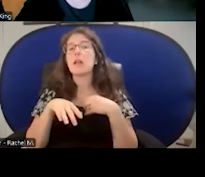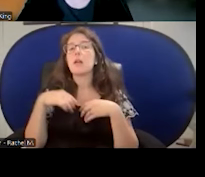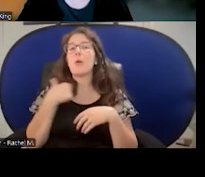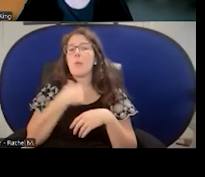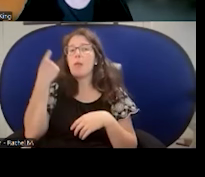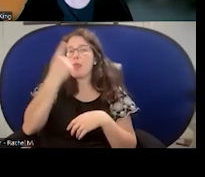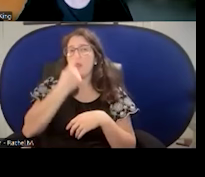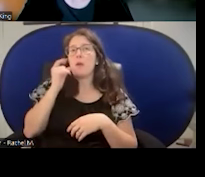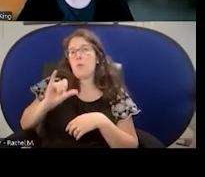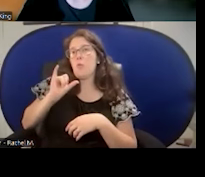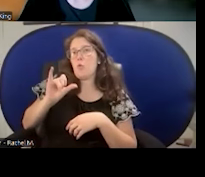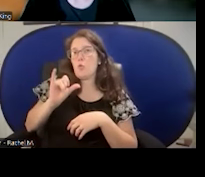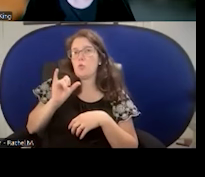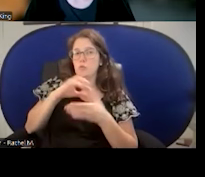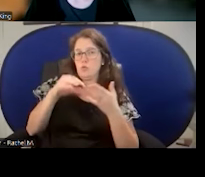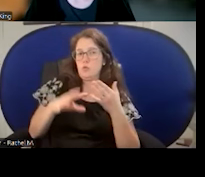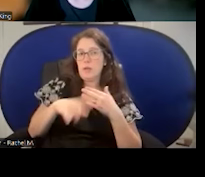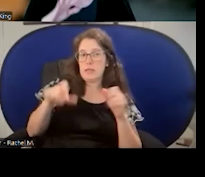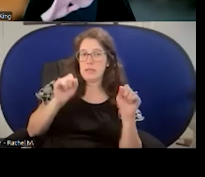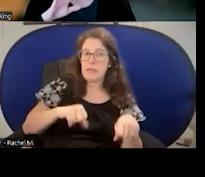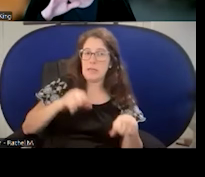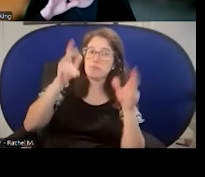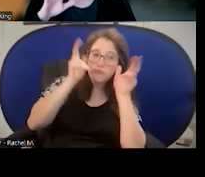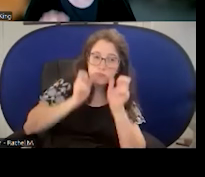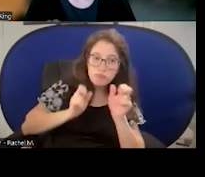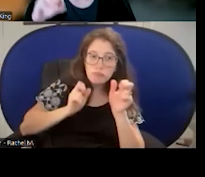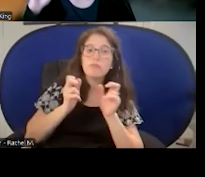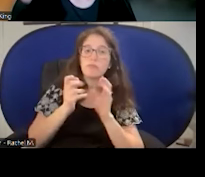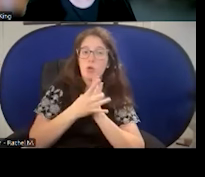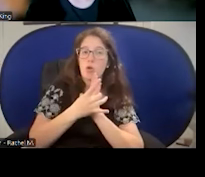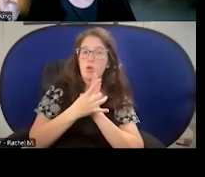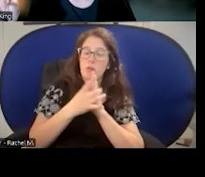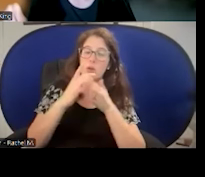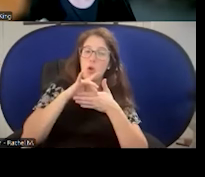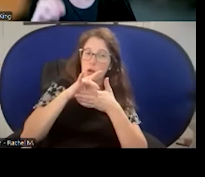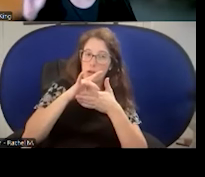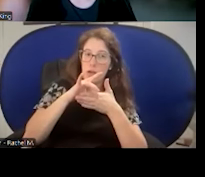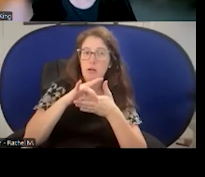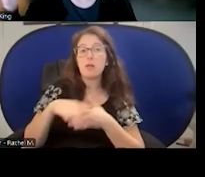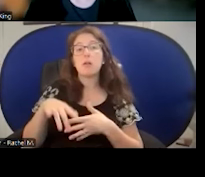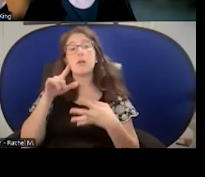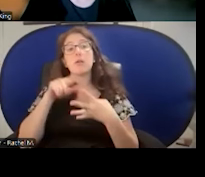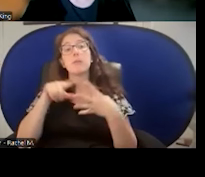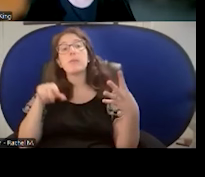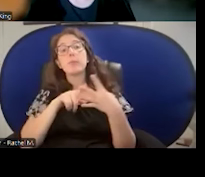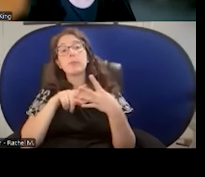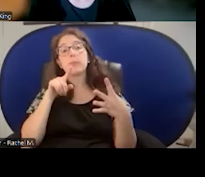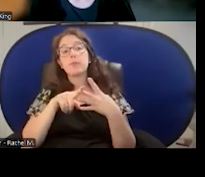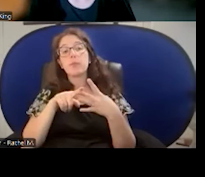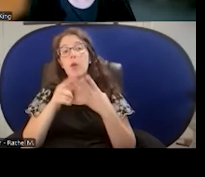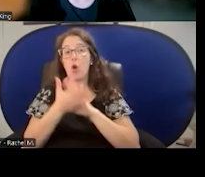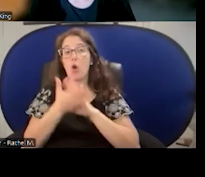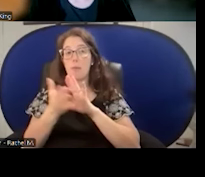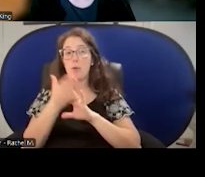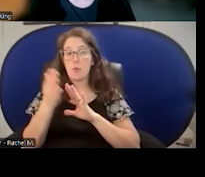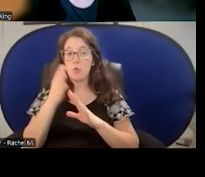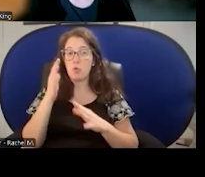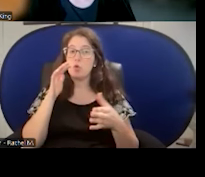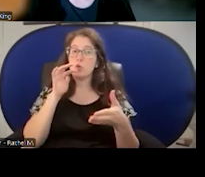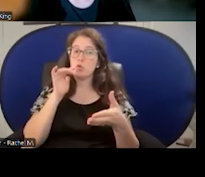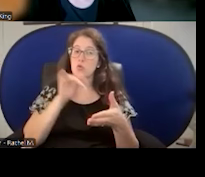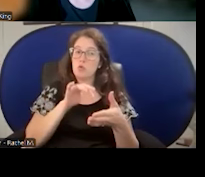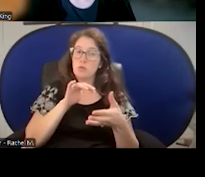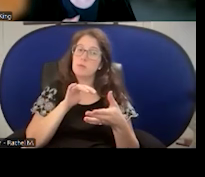the content. Operable, students can navigate and interact with it.